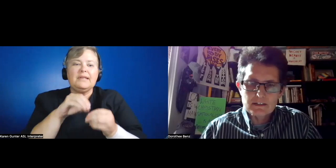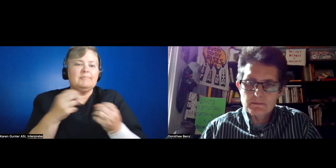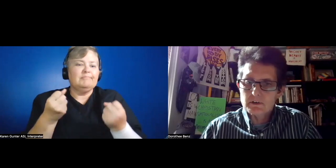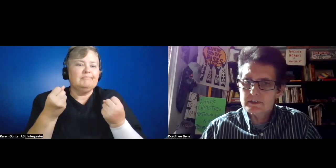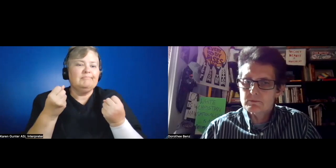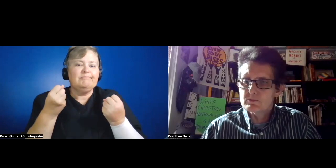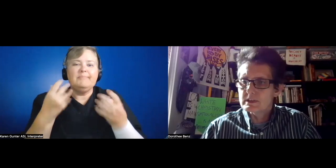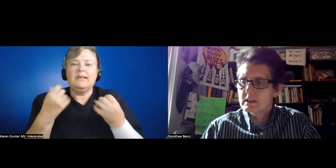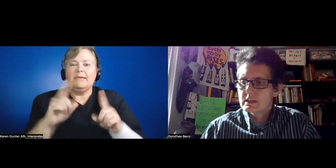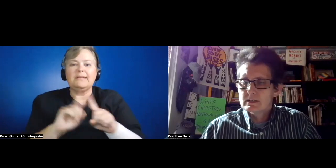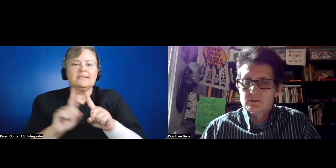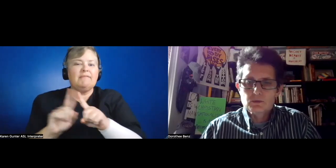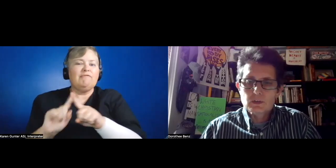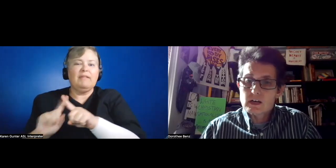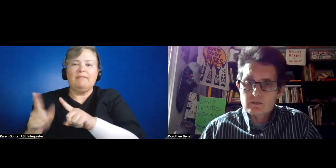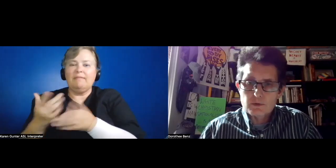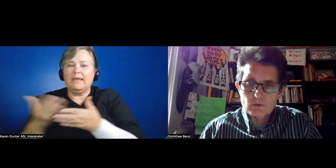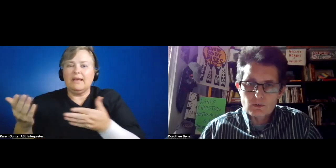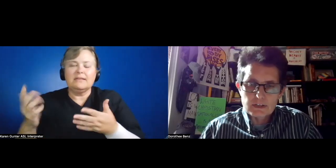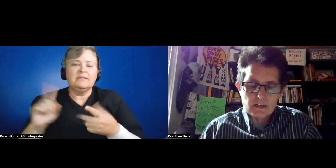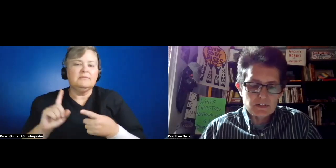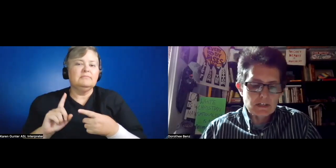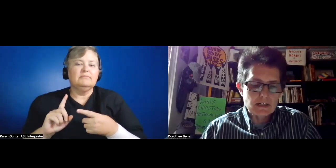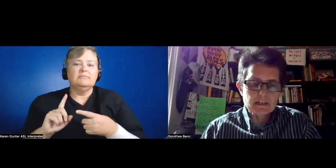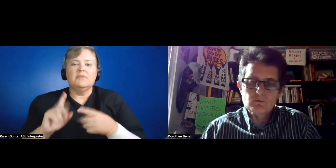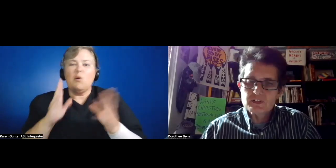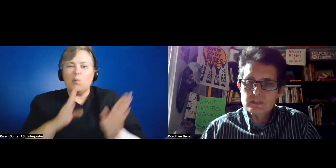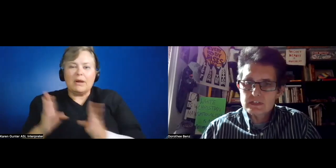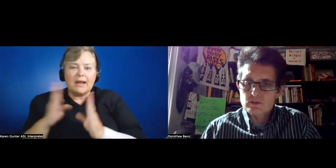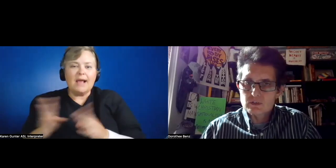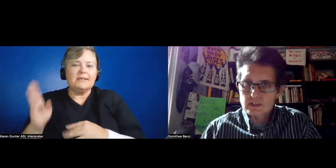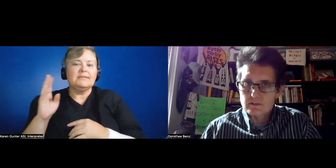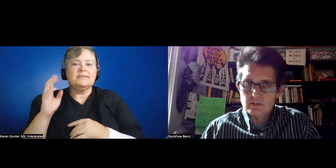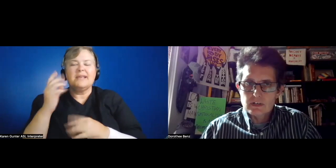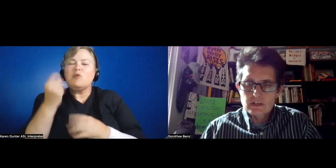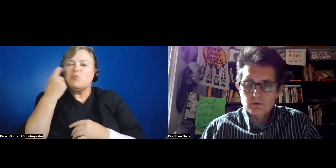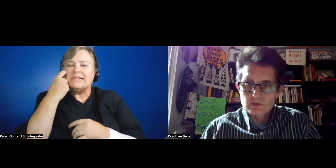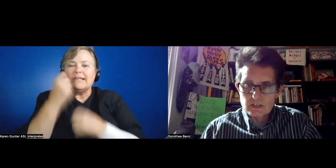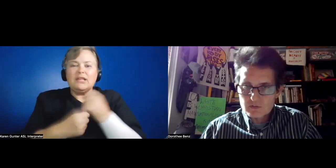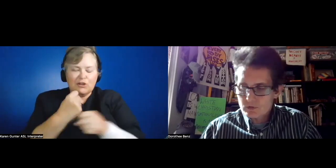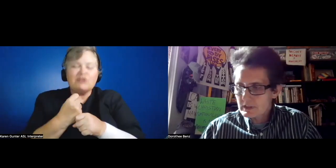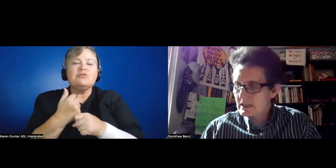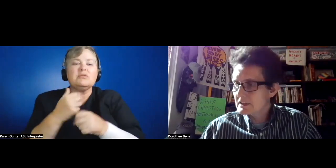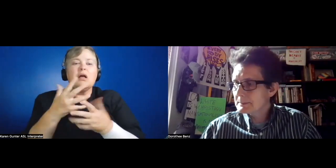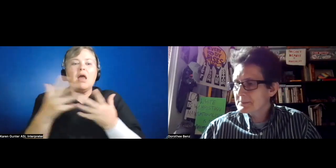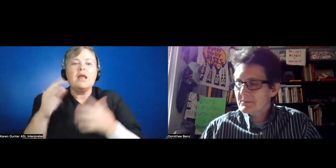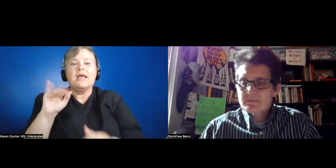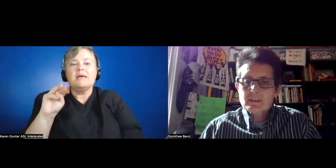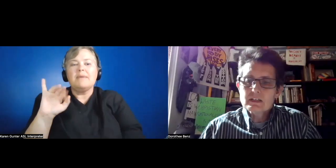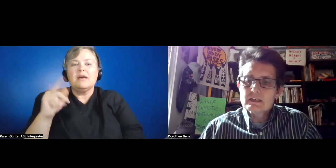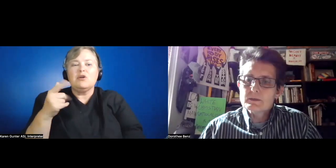from the anti-apartheid movement to a lot of queer organizing, and in recent years, a lot of immigrant justice